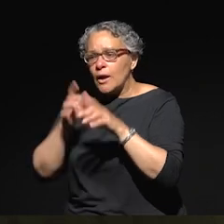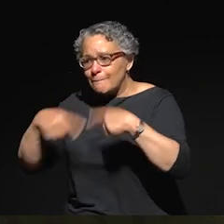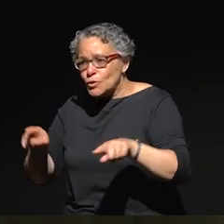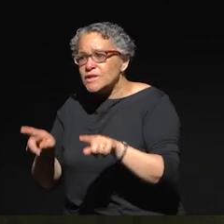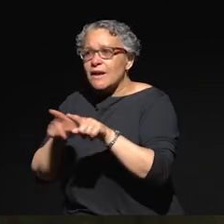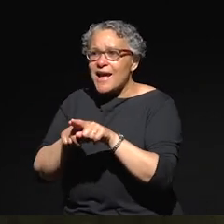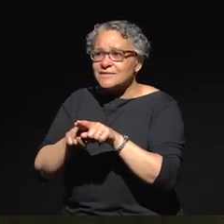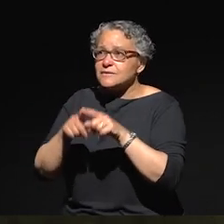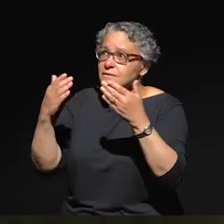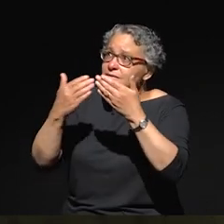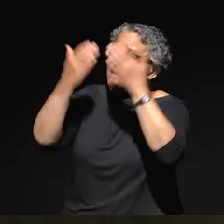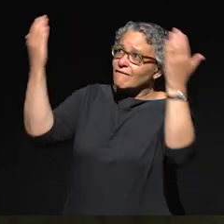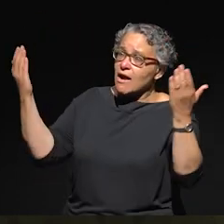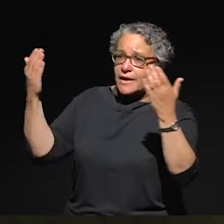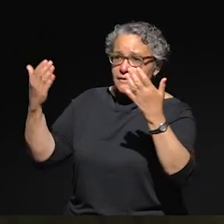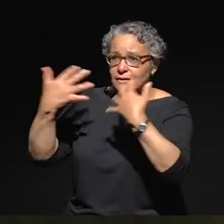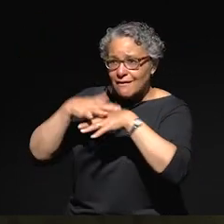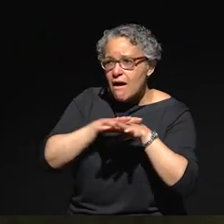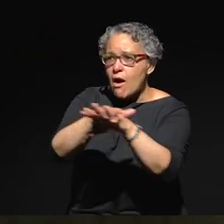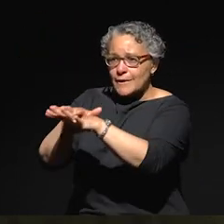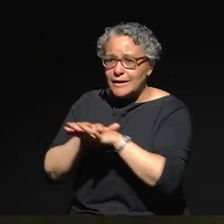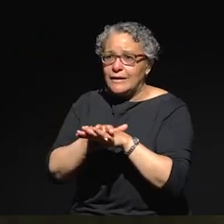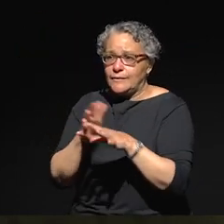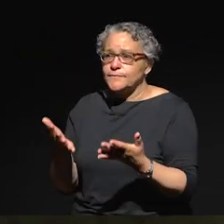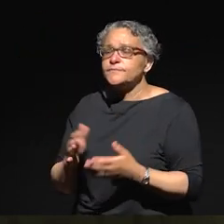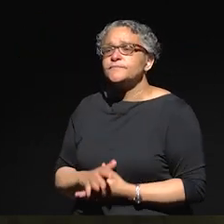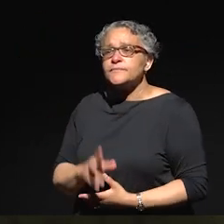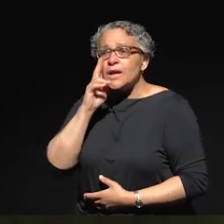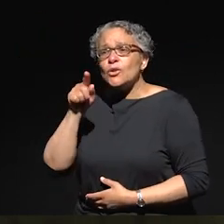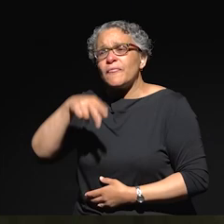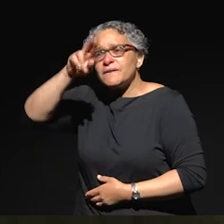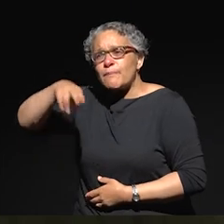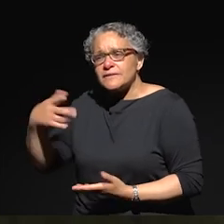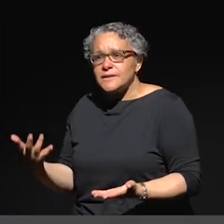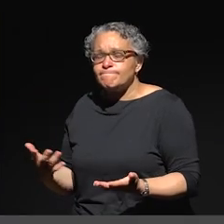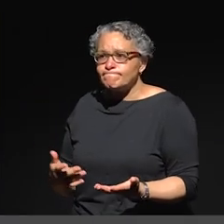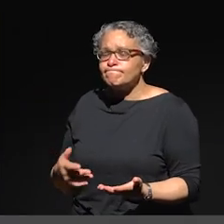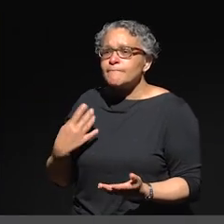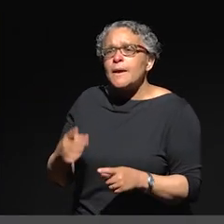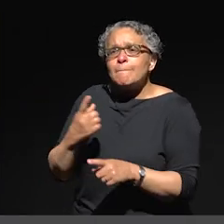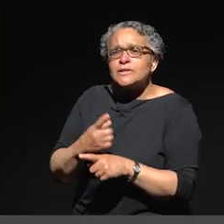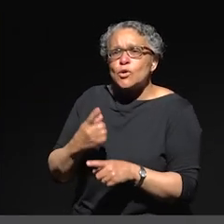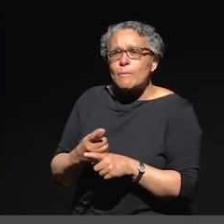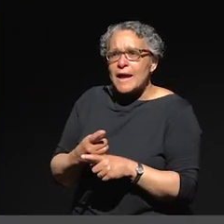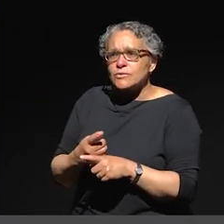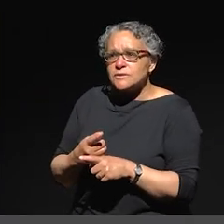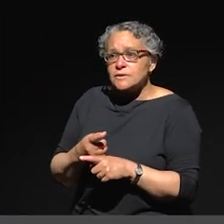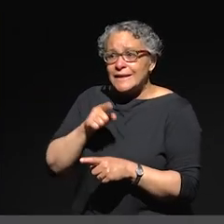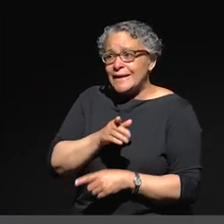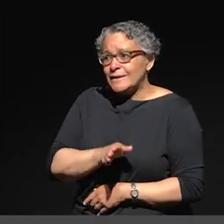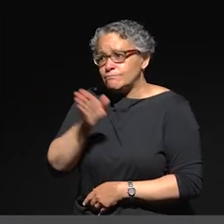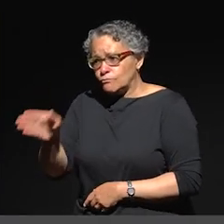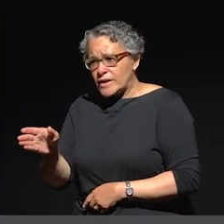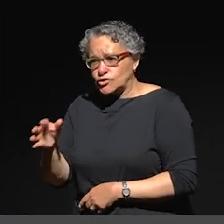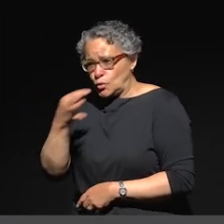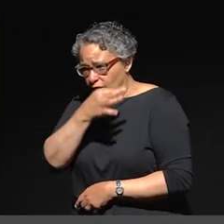important thing to gain from looking at this painting is I talked about how he came to Florence to learn from great artists,